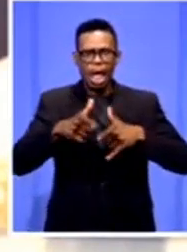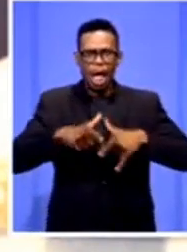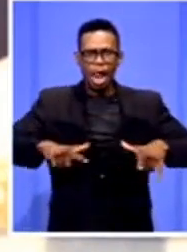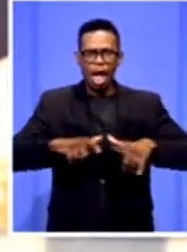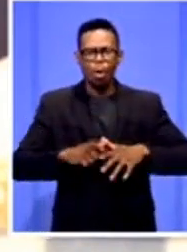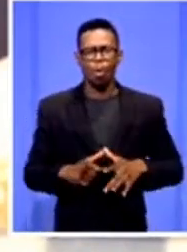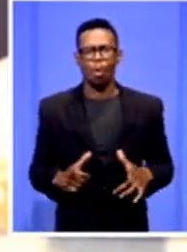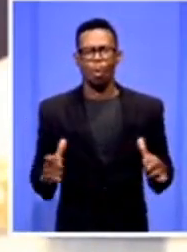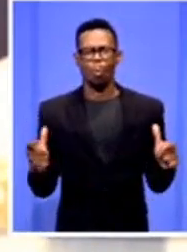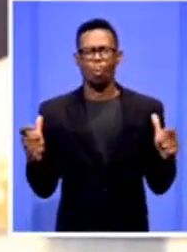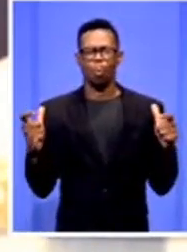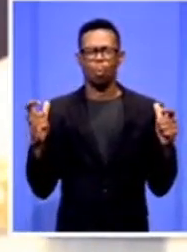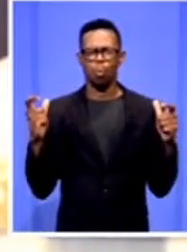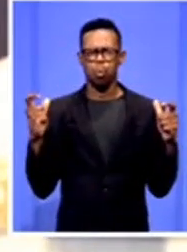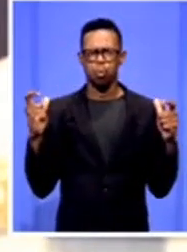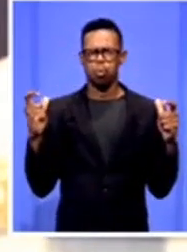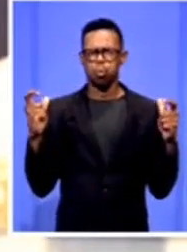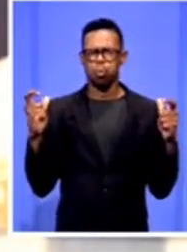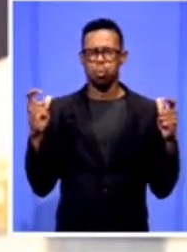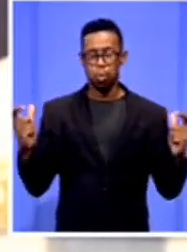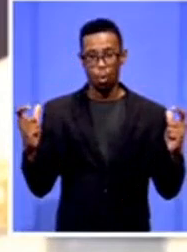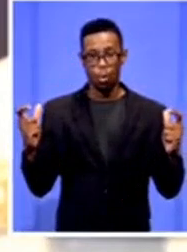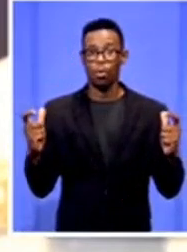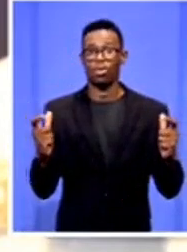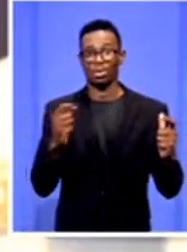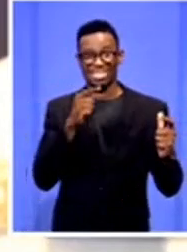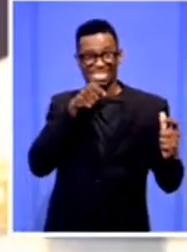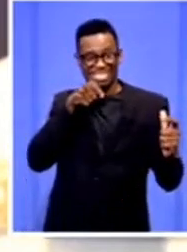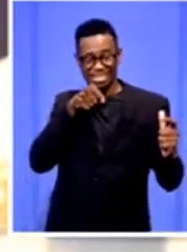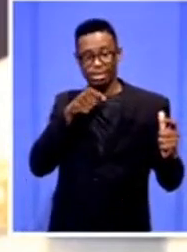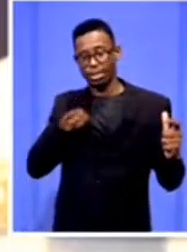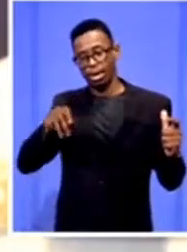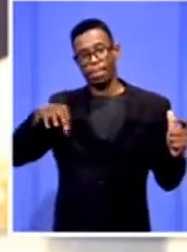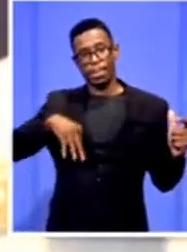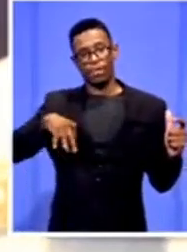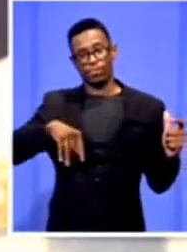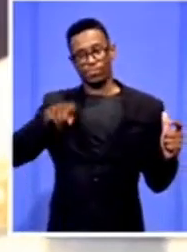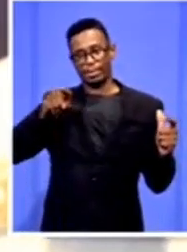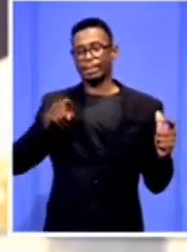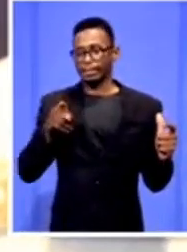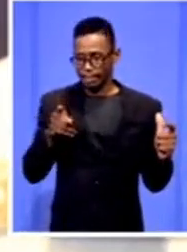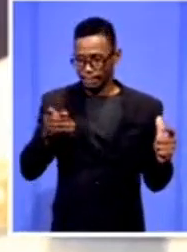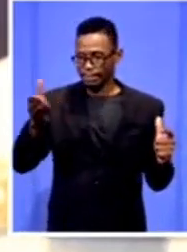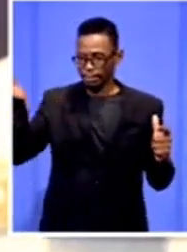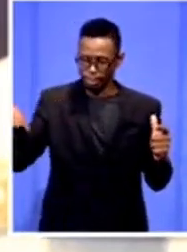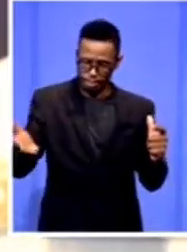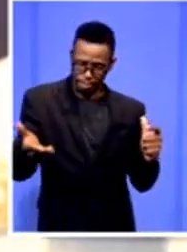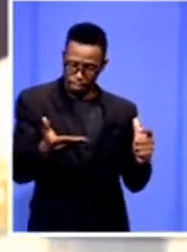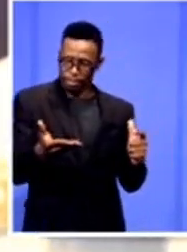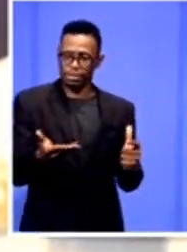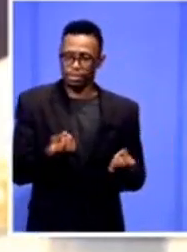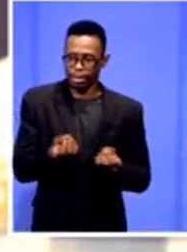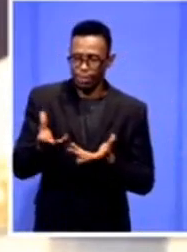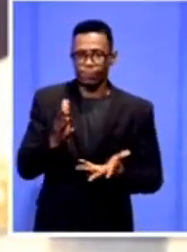beneficiaries as part of growing this sector. This project is now